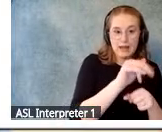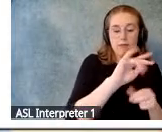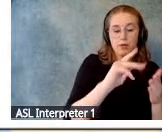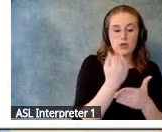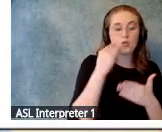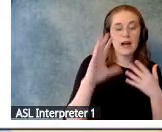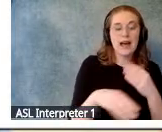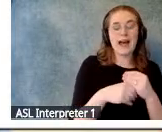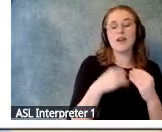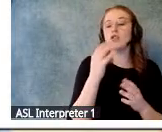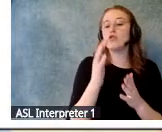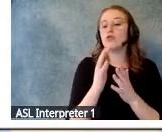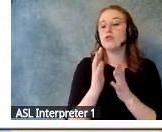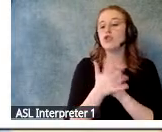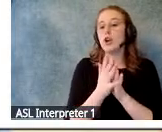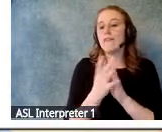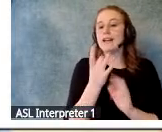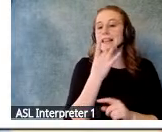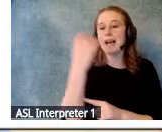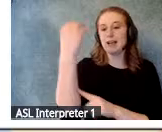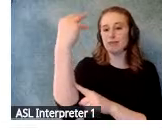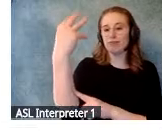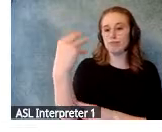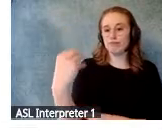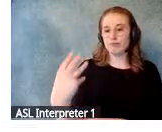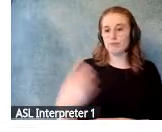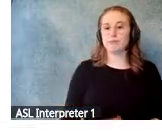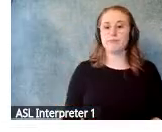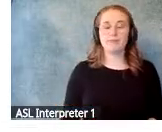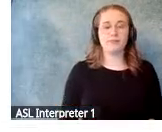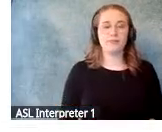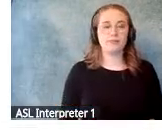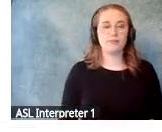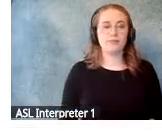signal. Next slide, please.